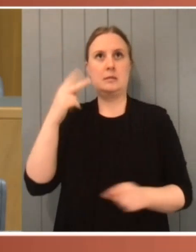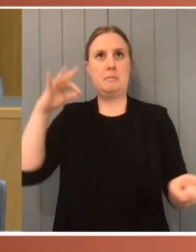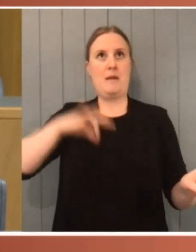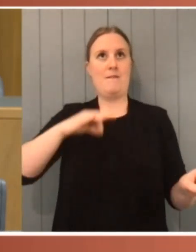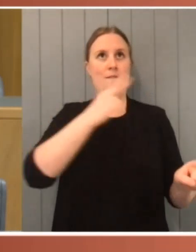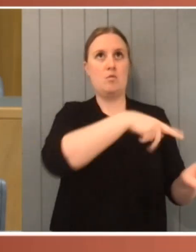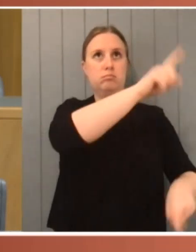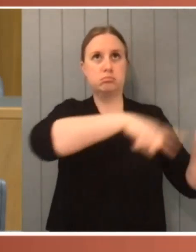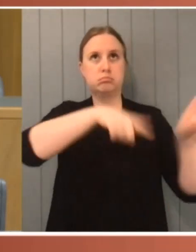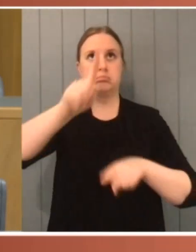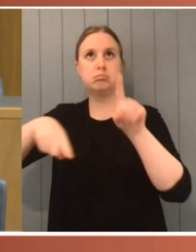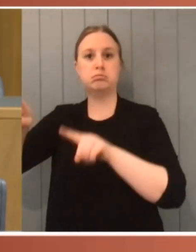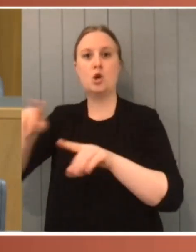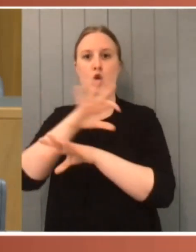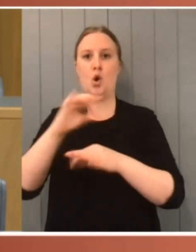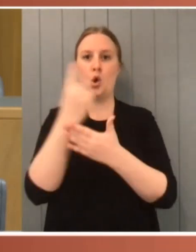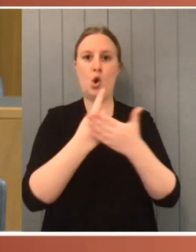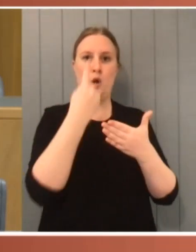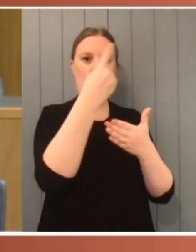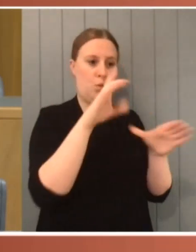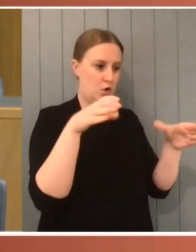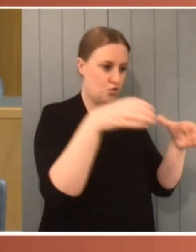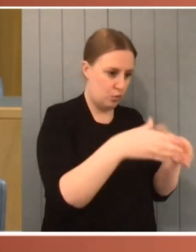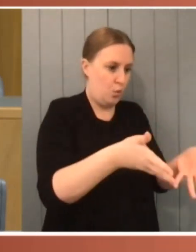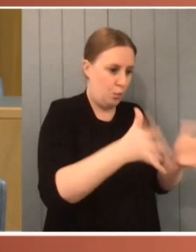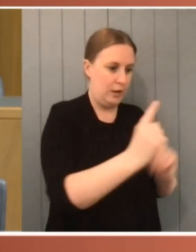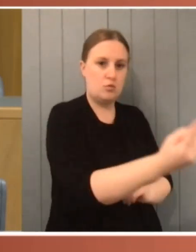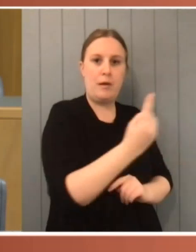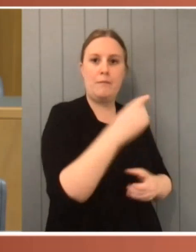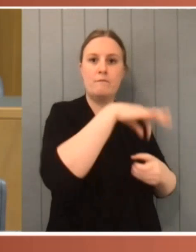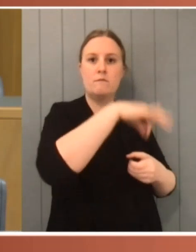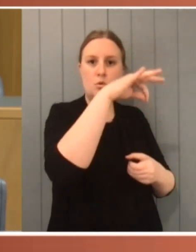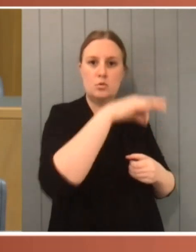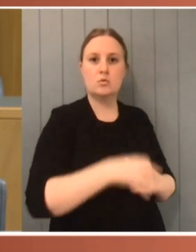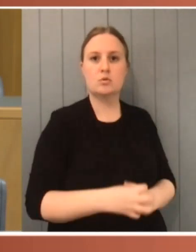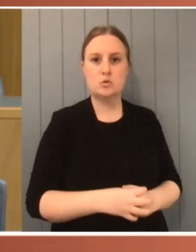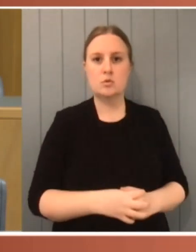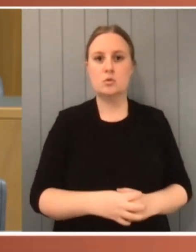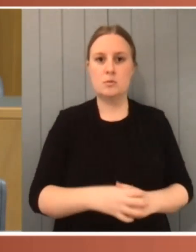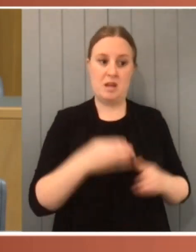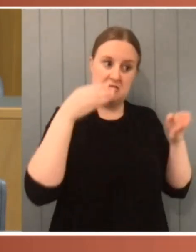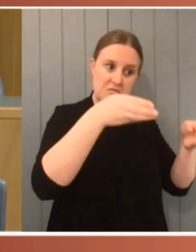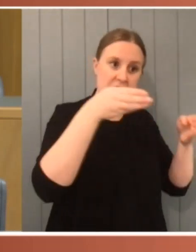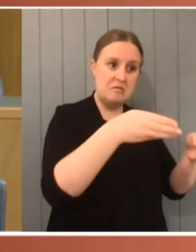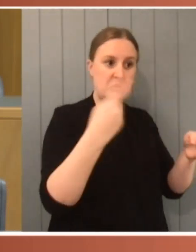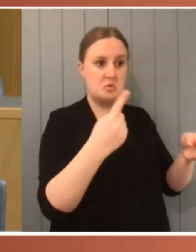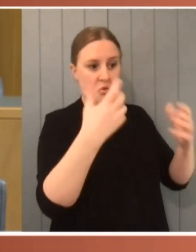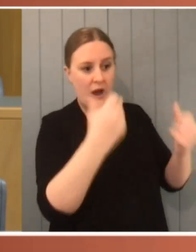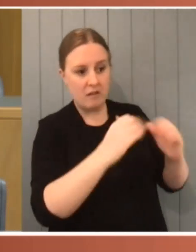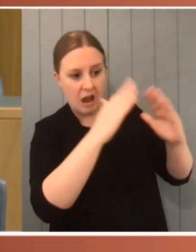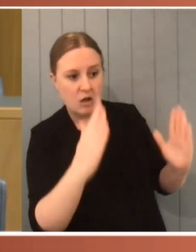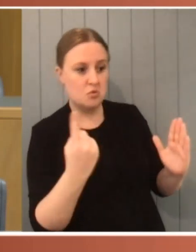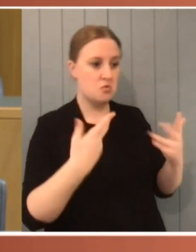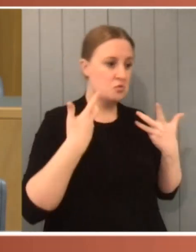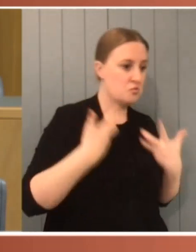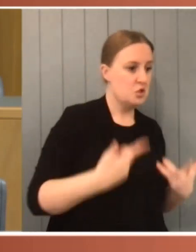spectrum who participate in elections and who are therefore the chief focus of governments and parties. Under